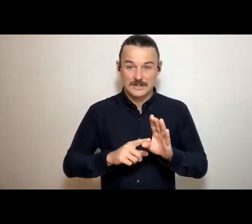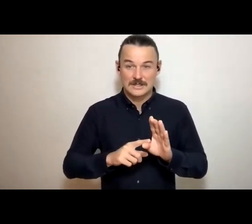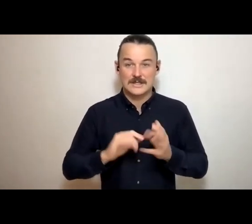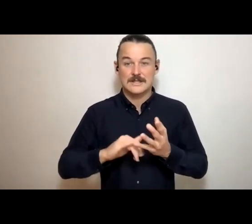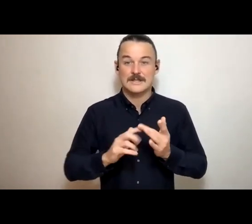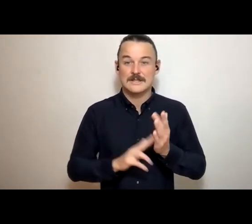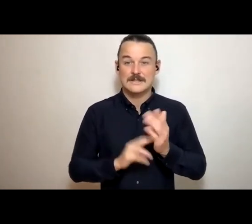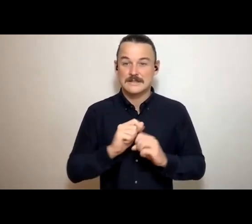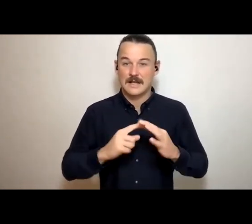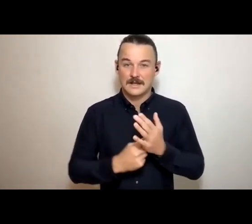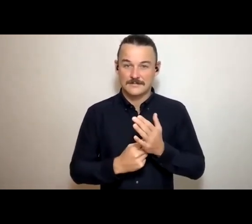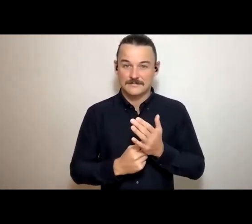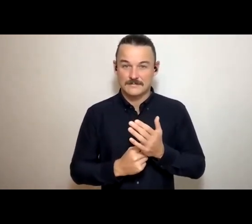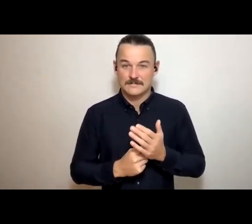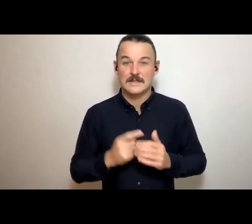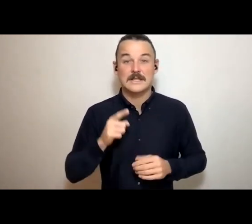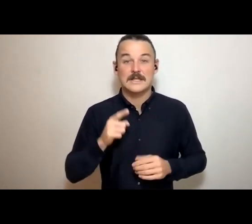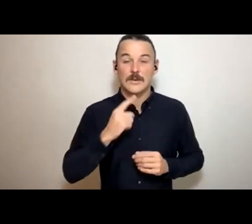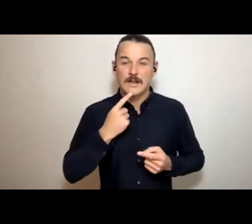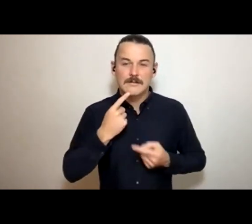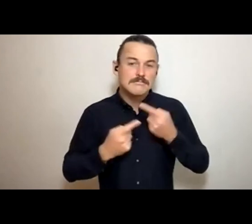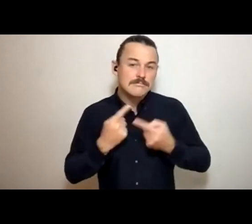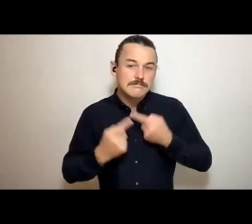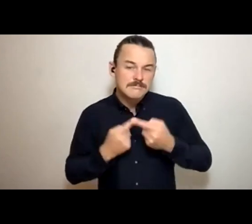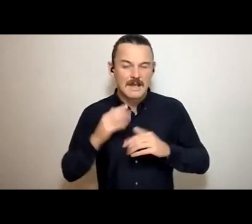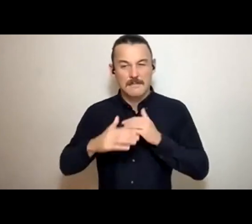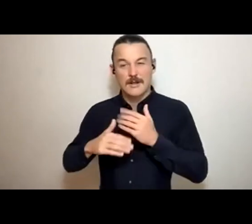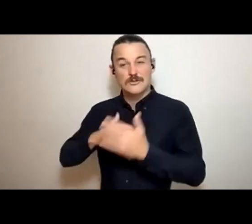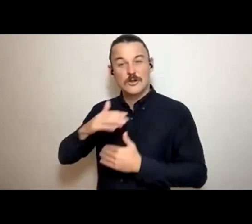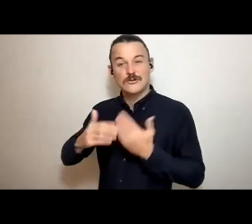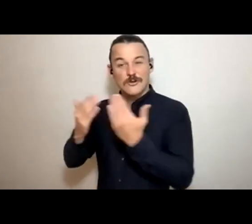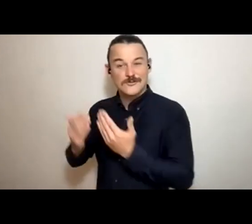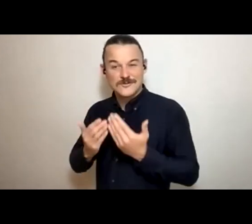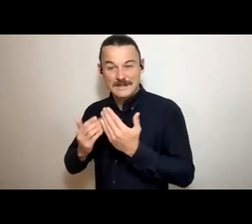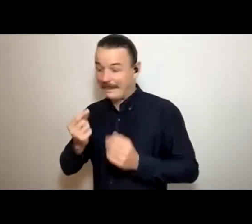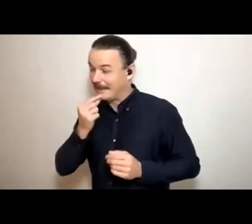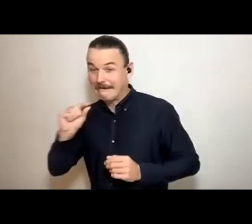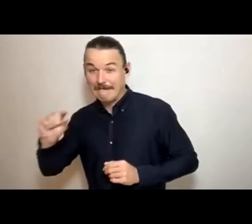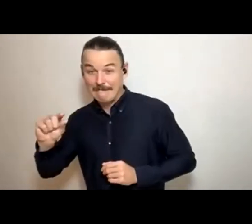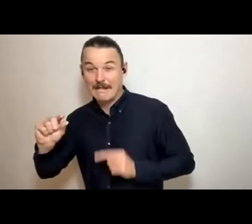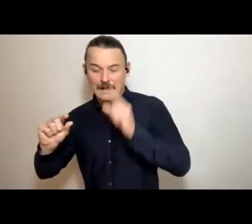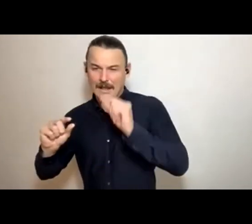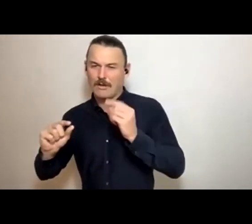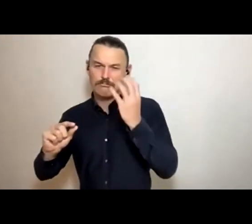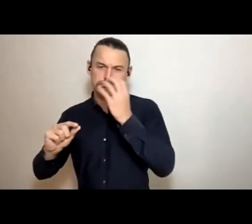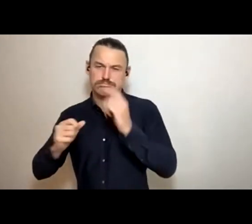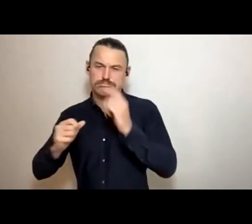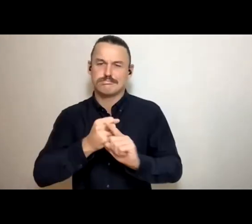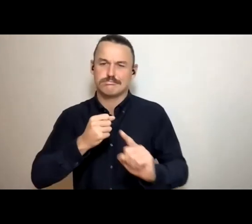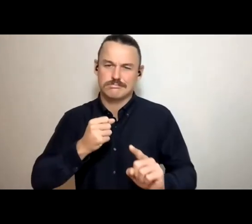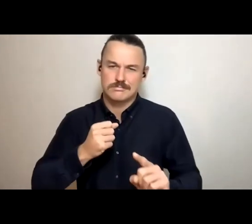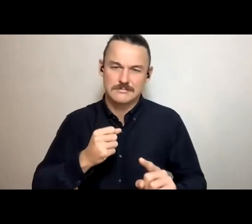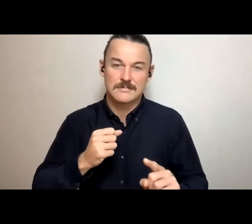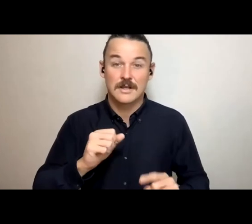a discussion on a little bit of sociology can go a long way. Judy Singer is recognised for coining the